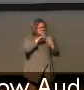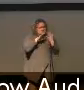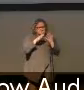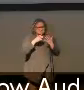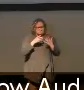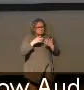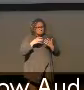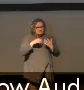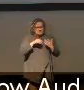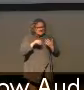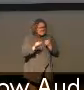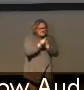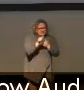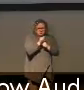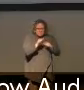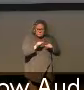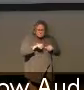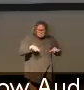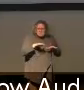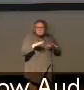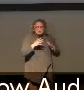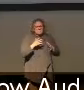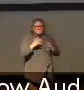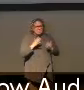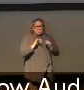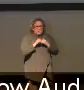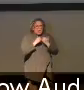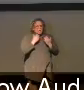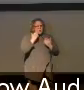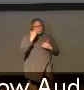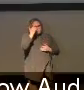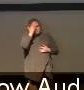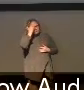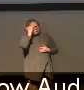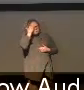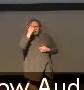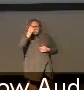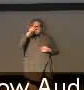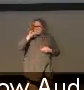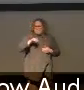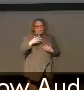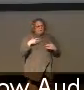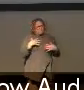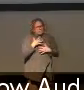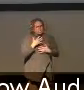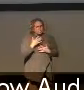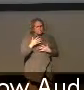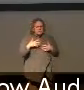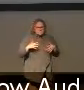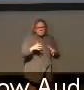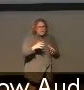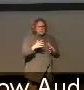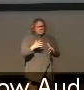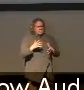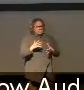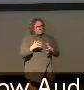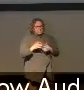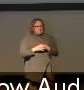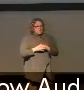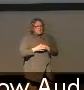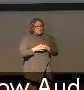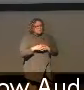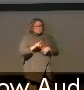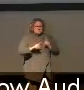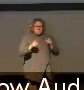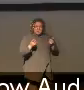choose? How do you acknowledge the fear and the anxiety that might create? Turns out I need not have worried.